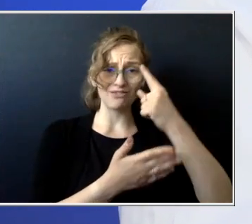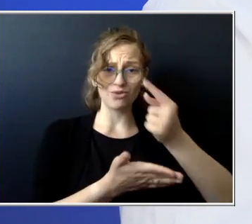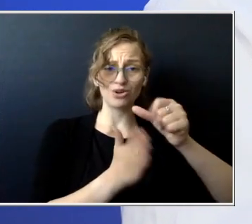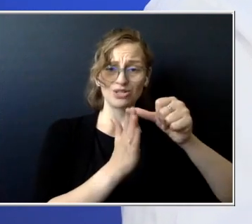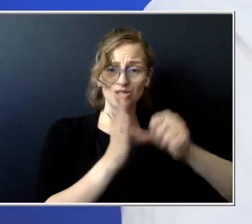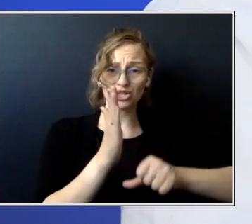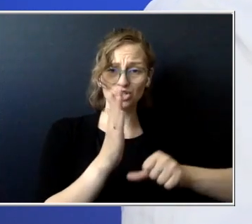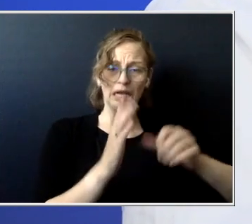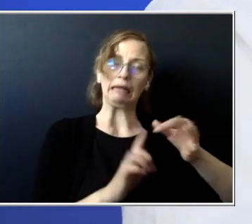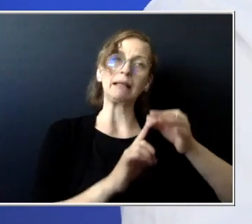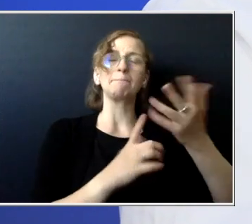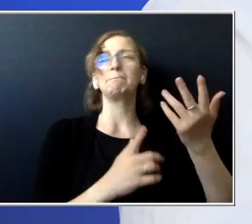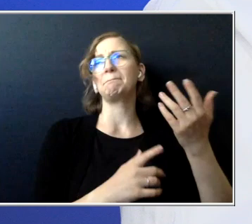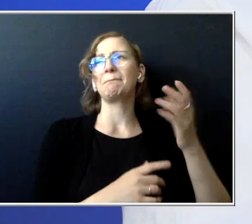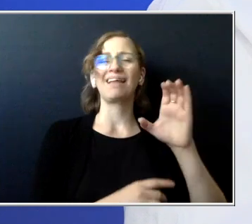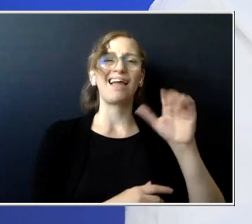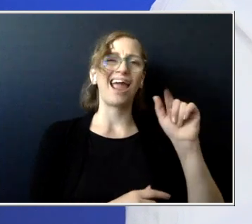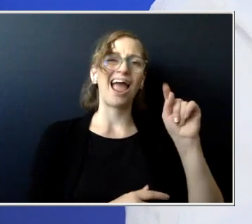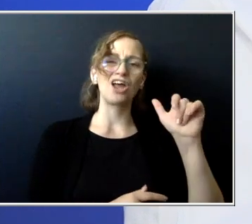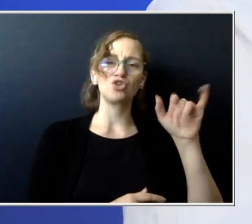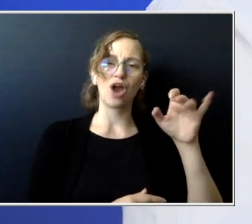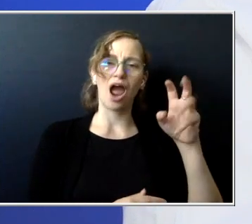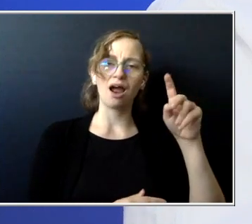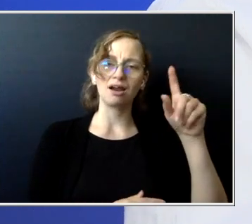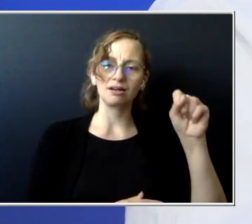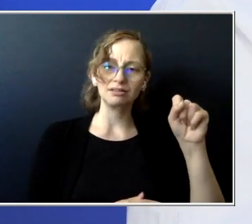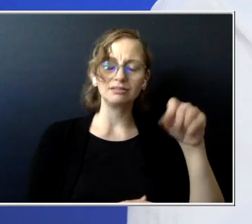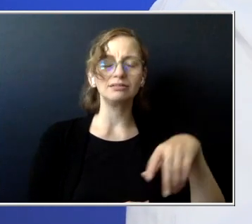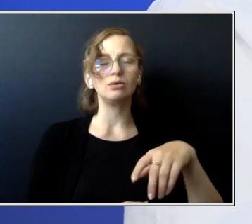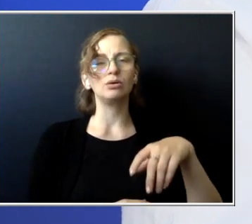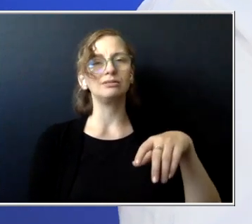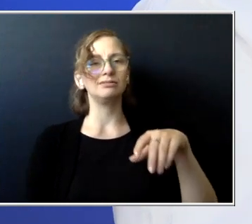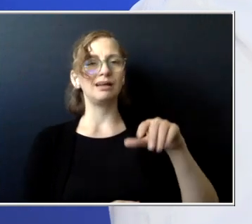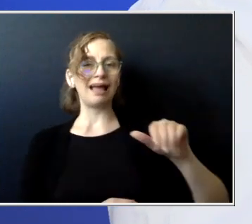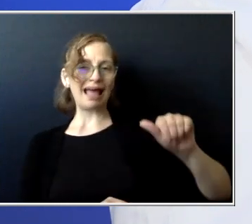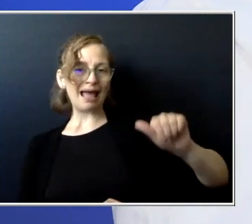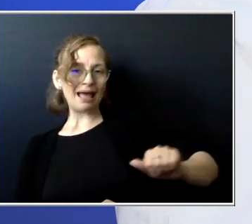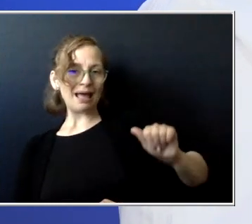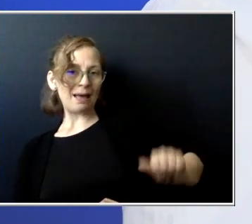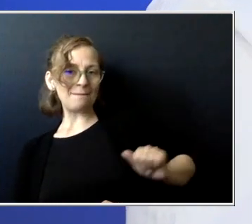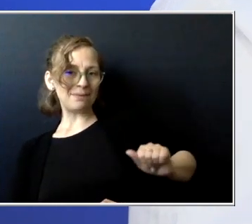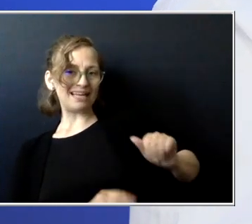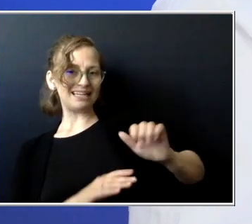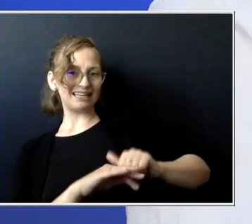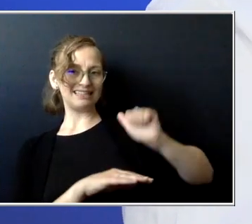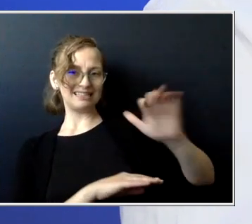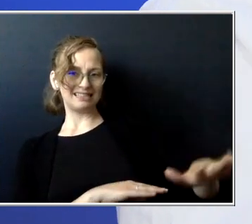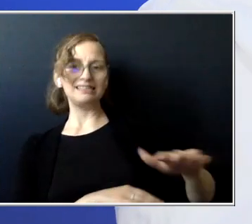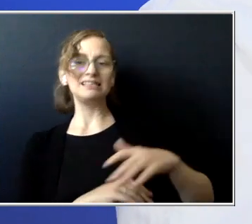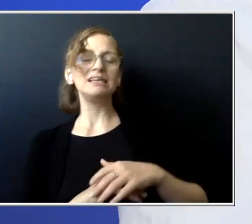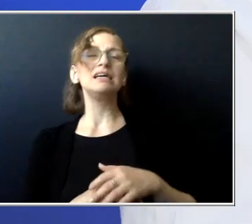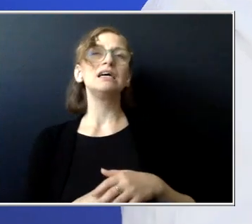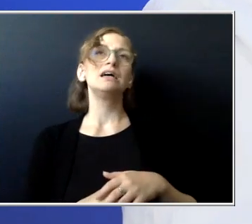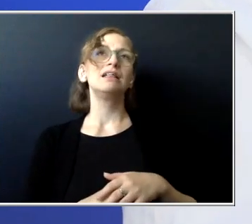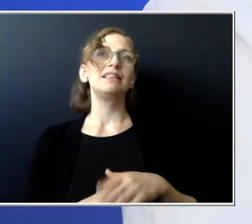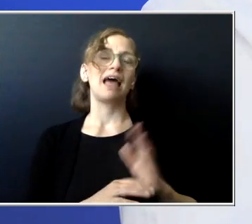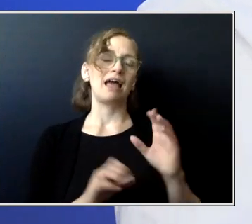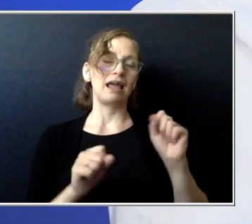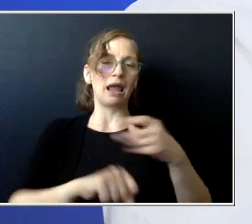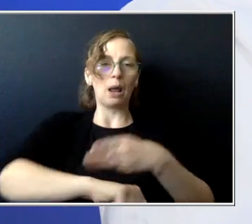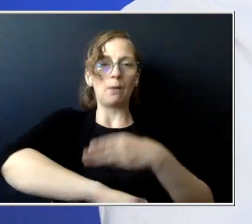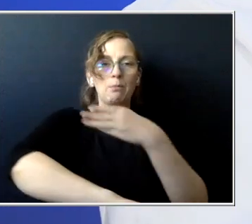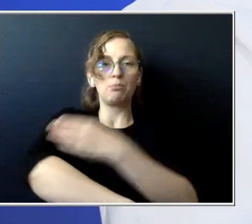taking out people's appendixes and these kind of things, that takes your survival at 2 years from 8% to